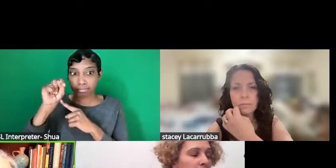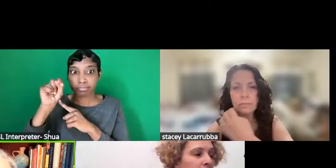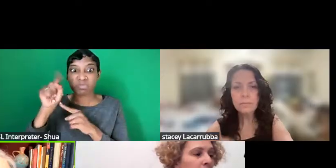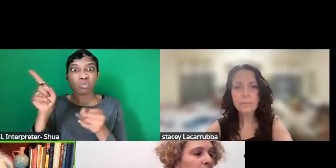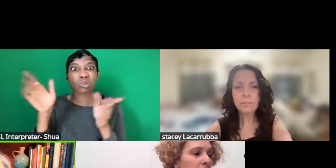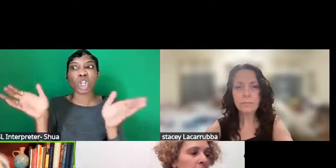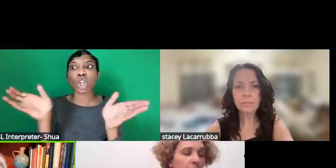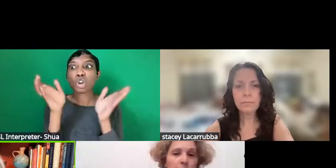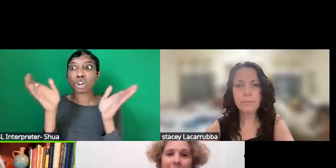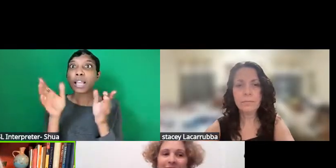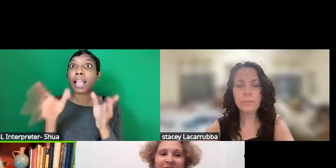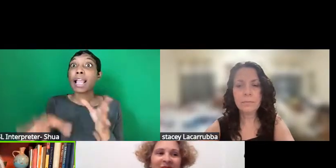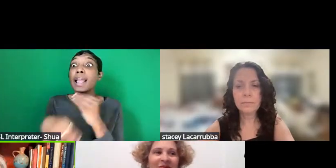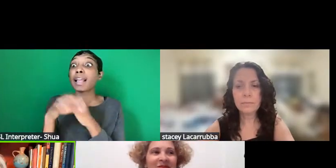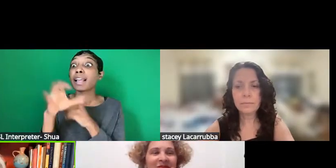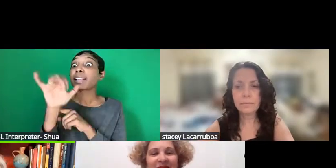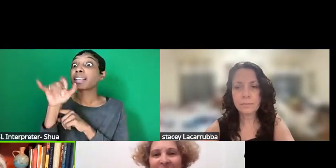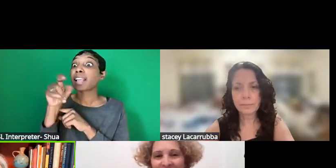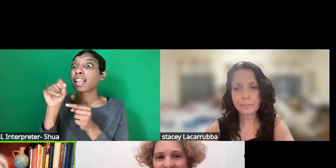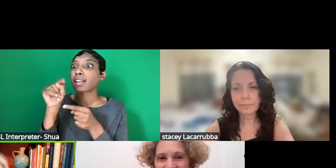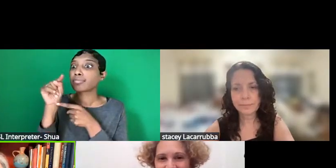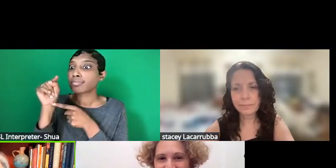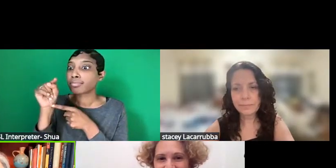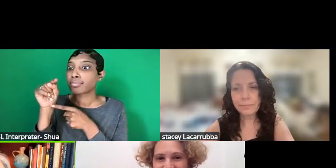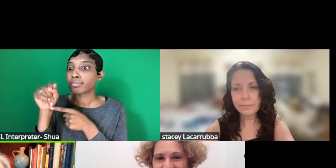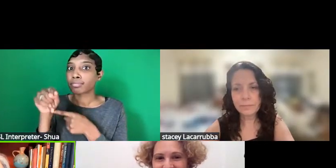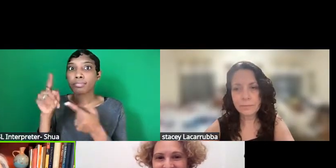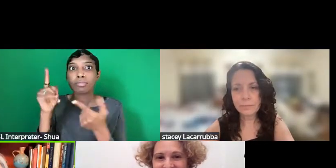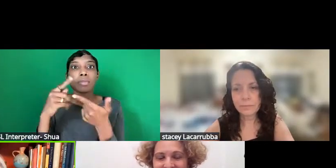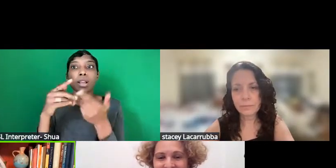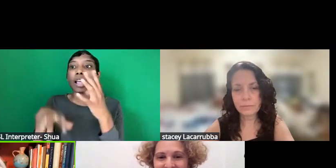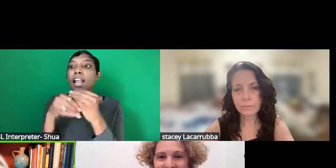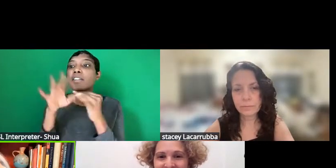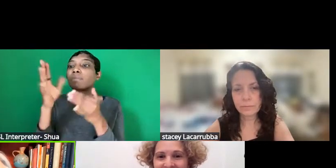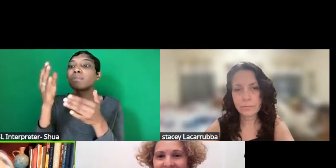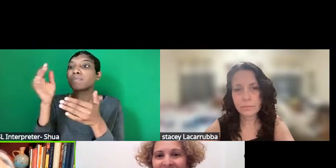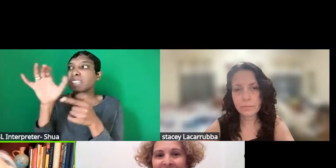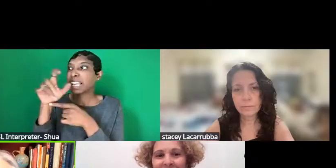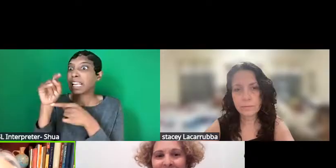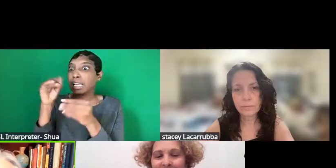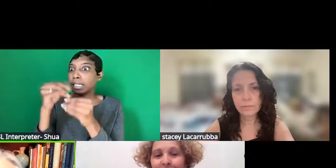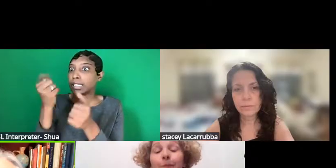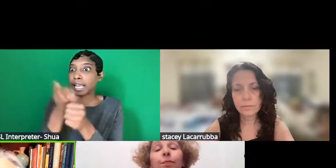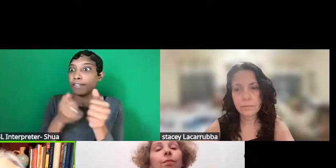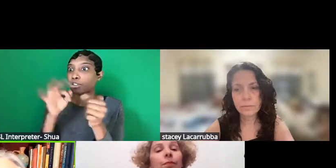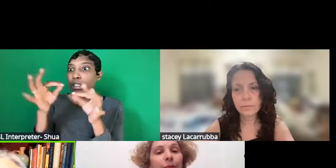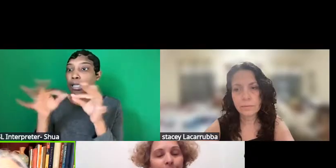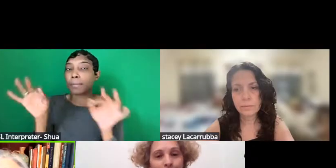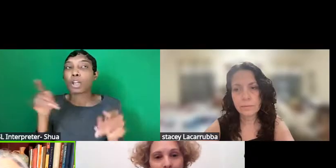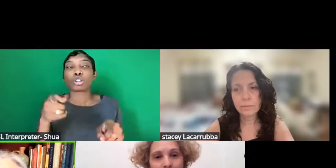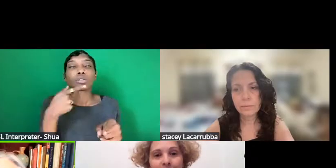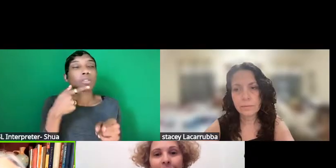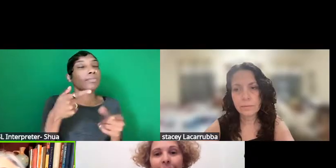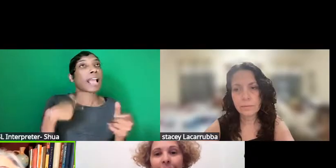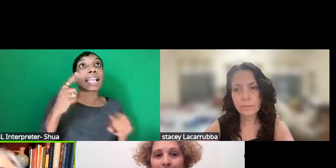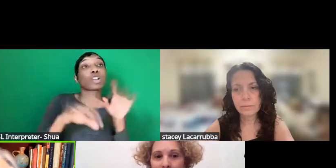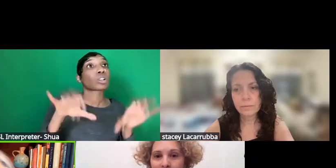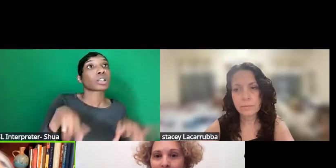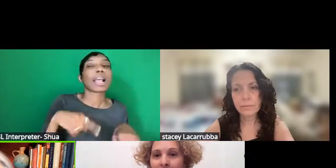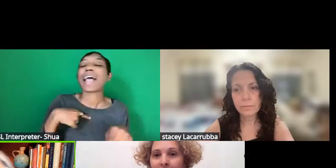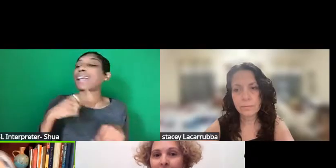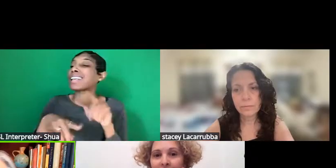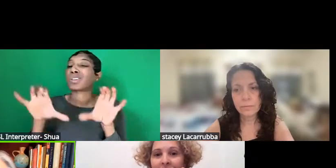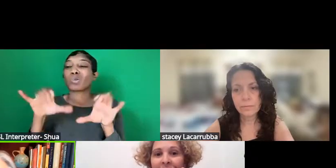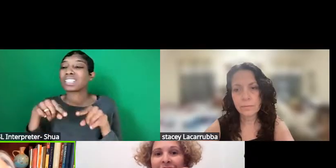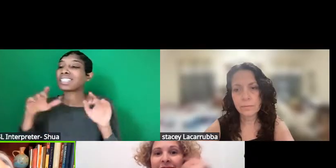add yet to the end of any kind of statement. So instead of, I can't do this, you end up with, I can't do this